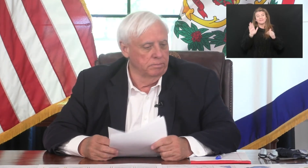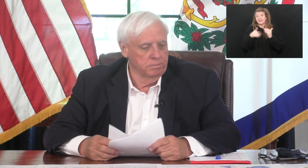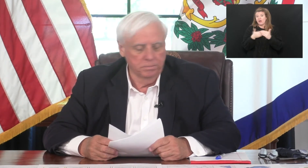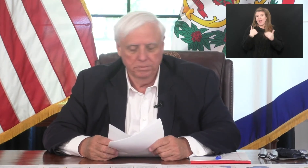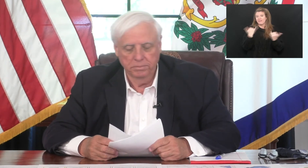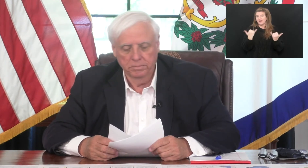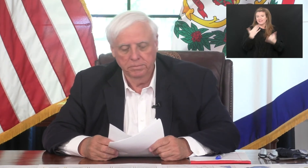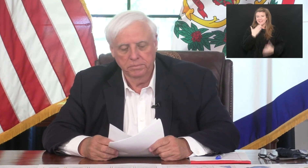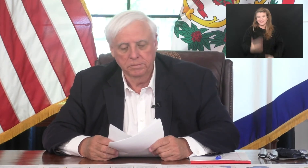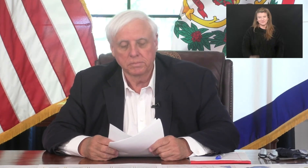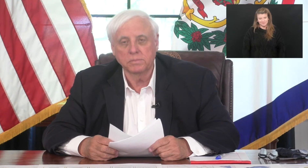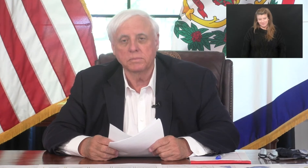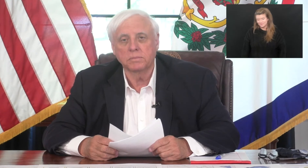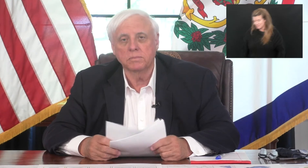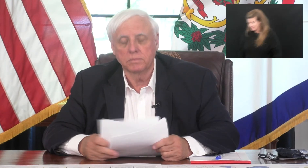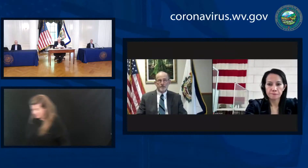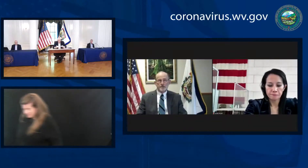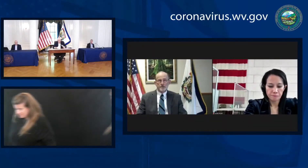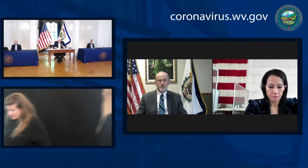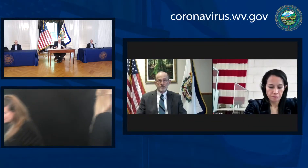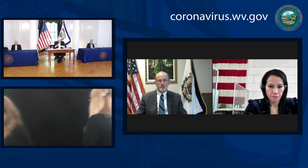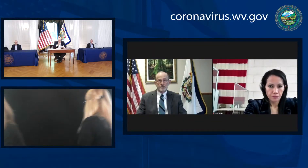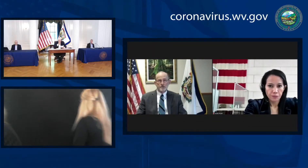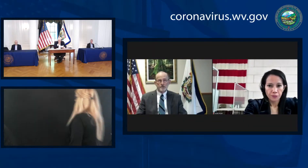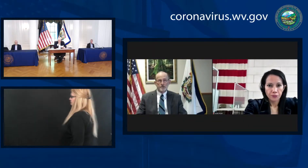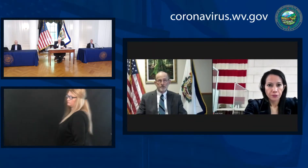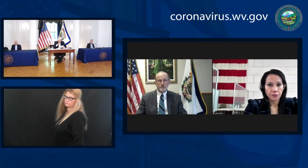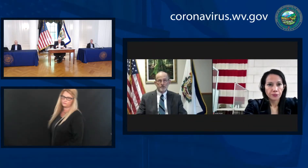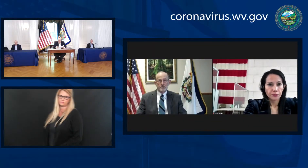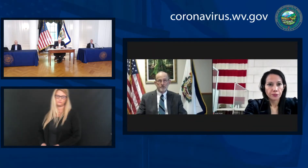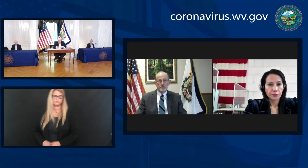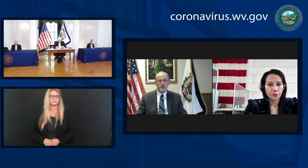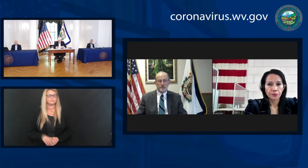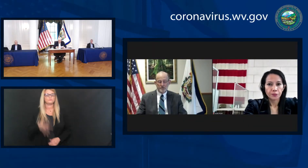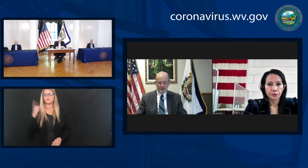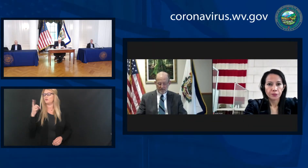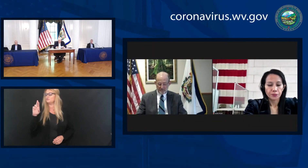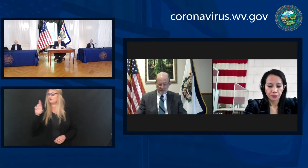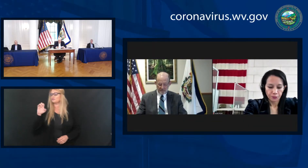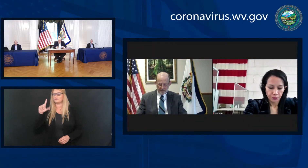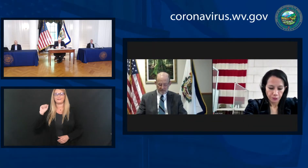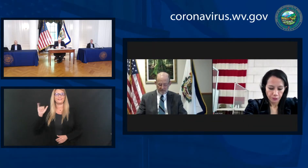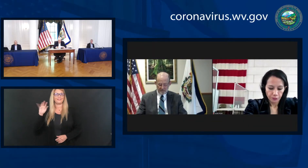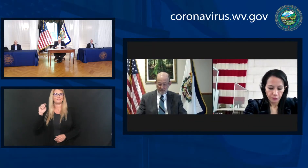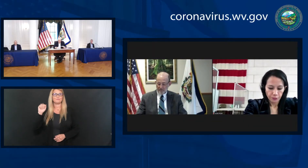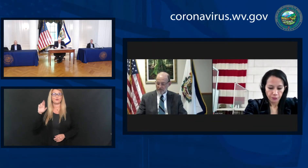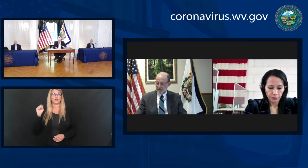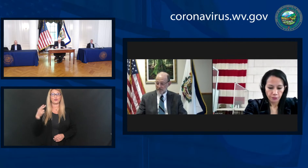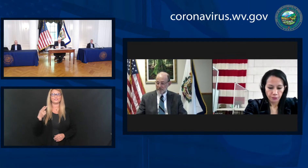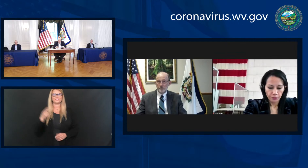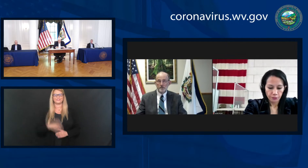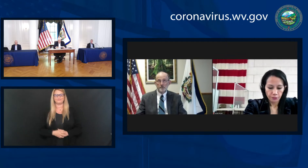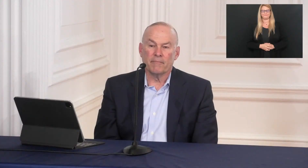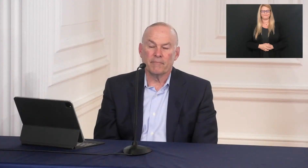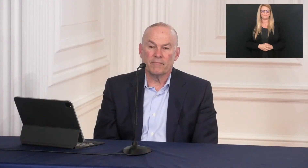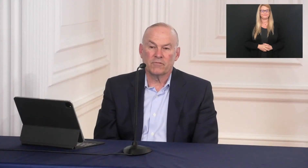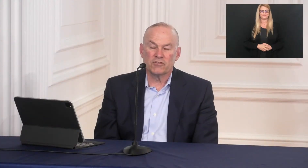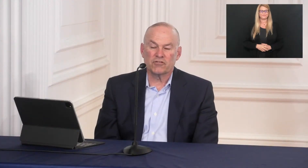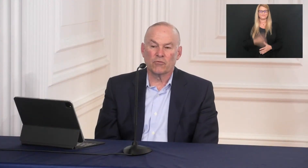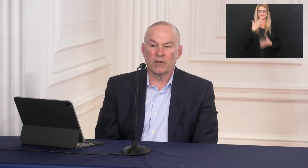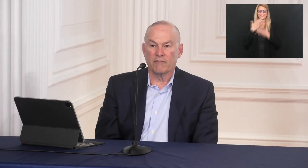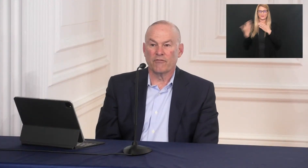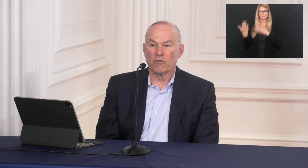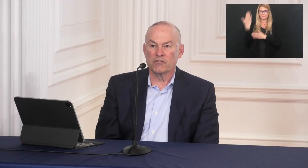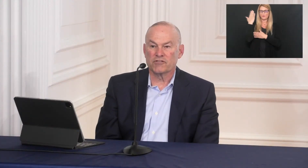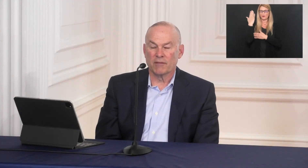got. Thank you, Governor. Let's now go to Dr. Clay Marsh, our coronavirus czar. Well, good morning. Just